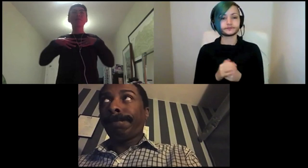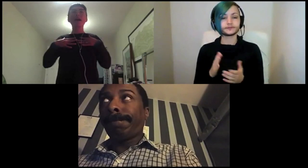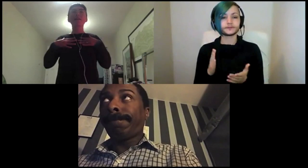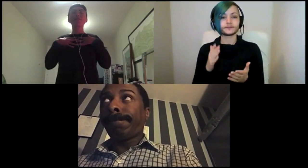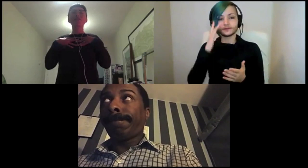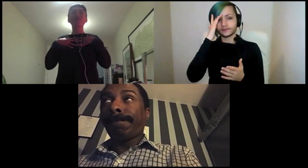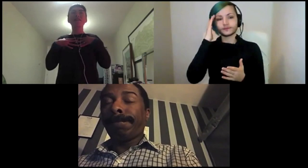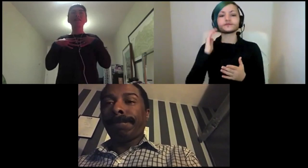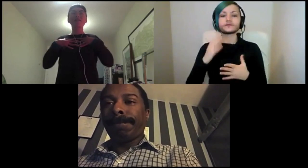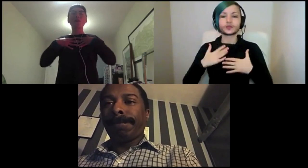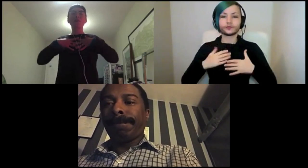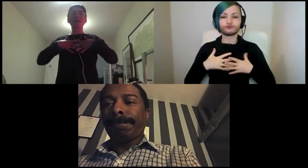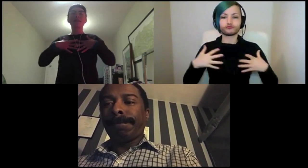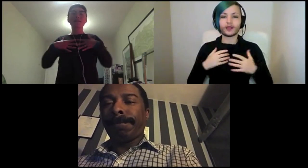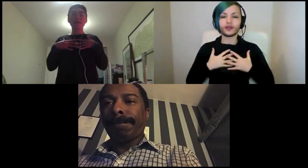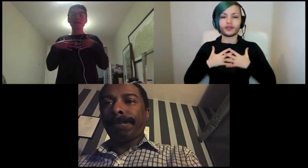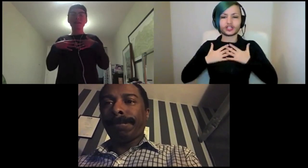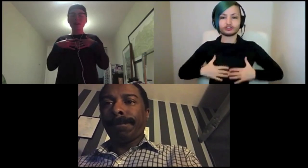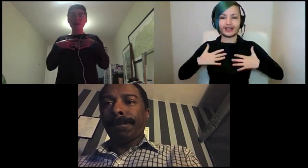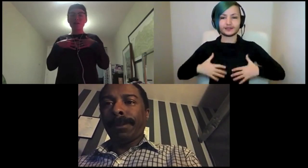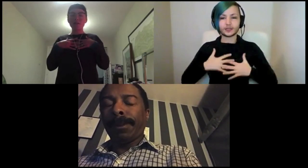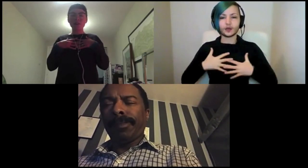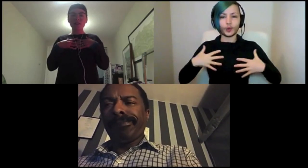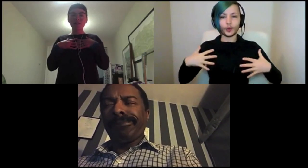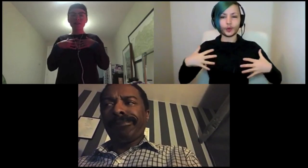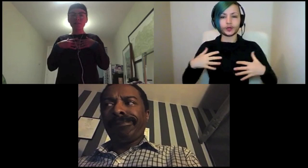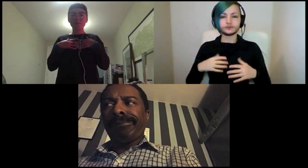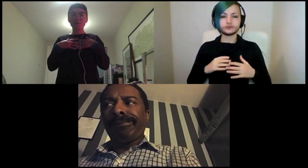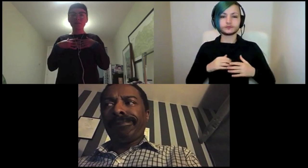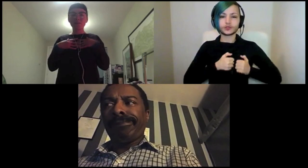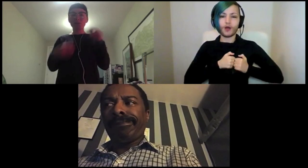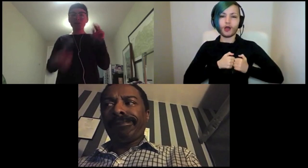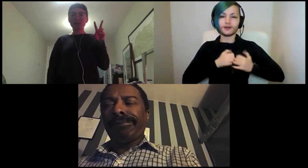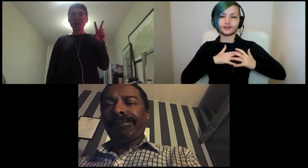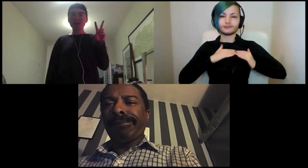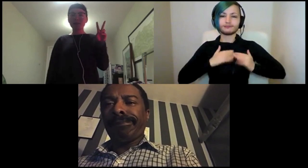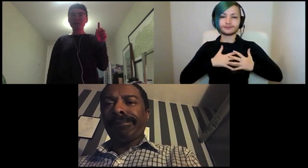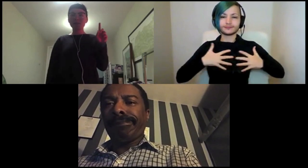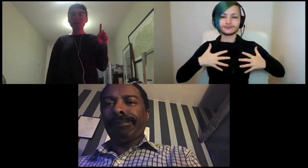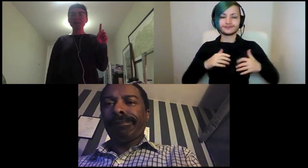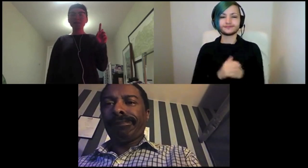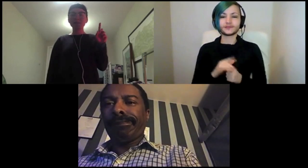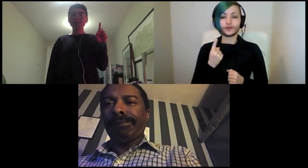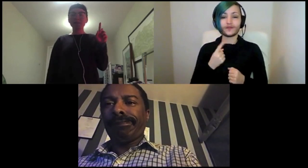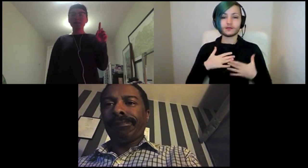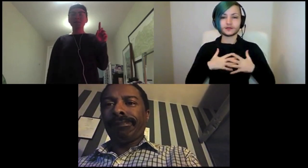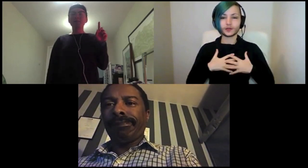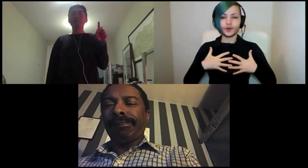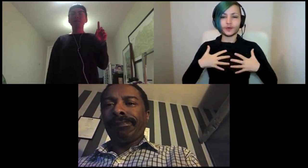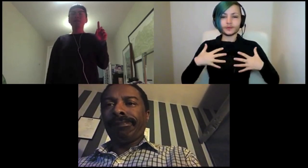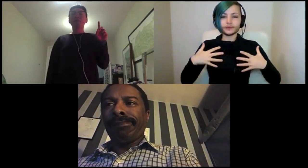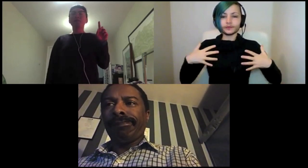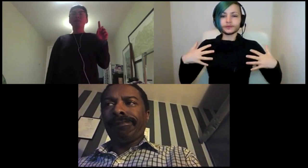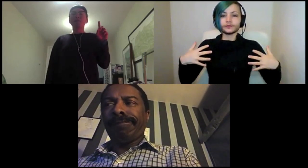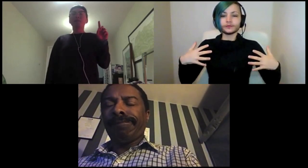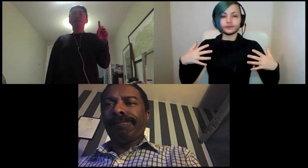to expand in your chest, opening the space around your heart. So 2 deep breaths. The first one.